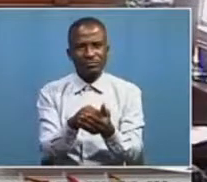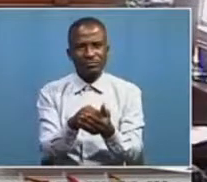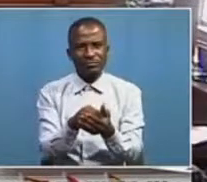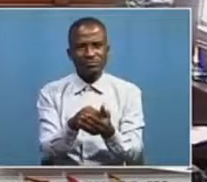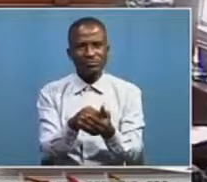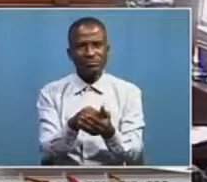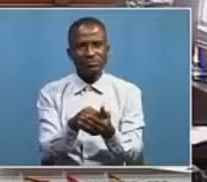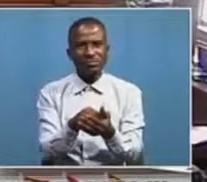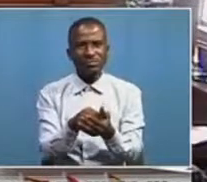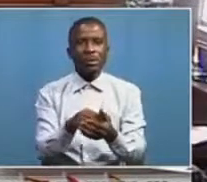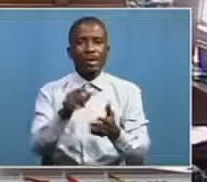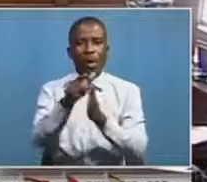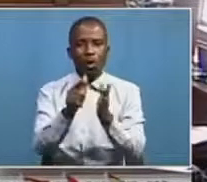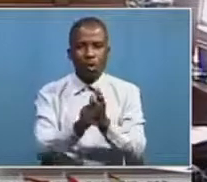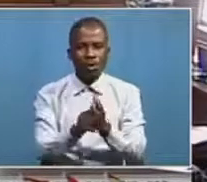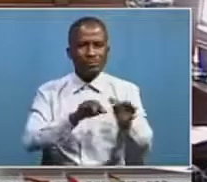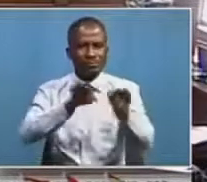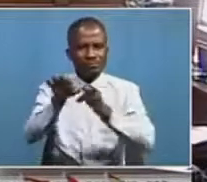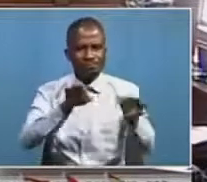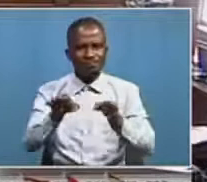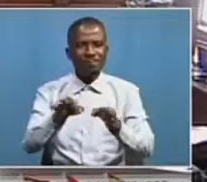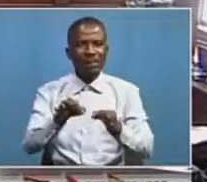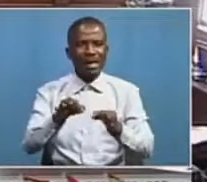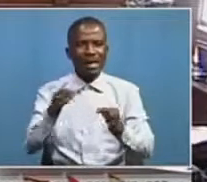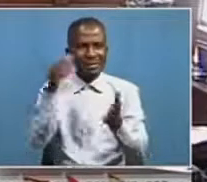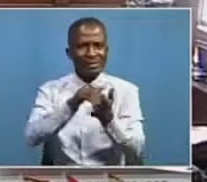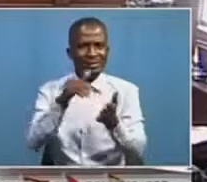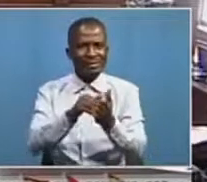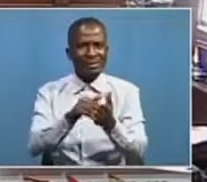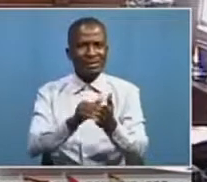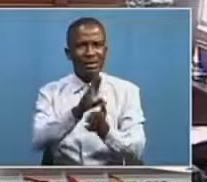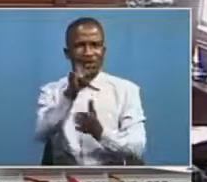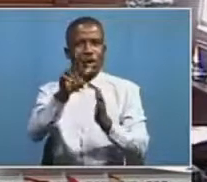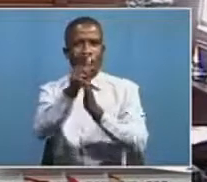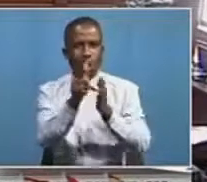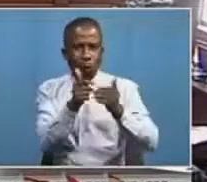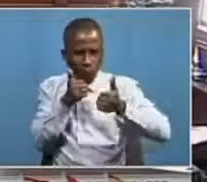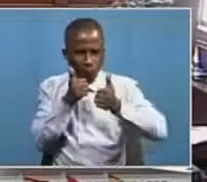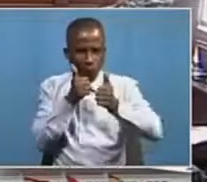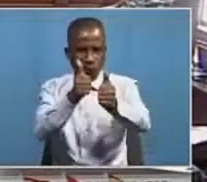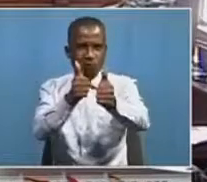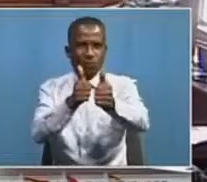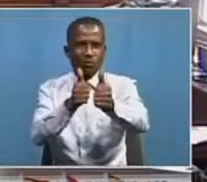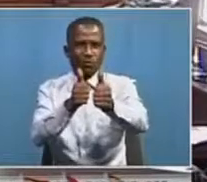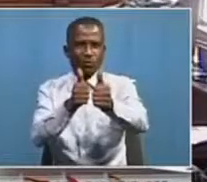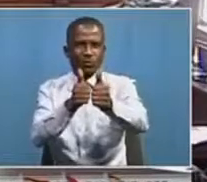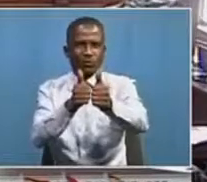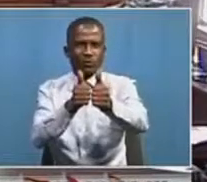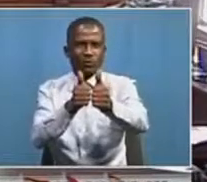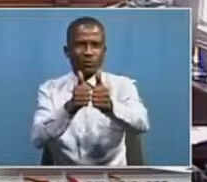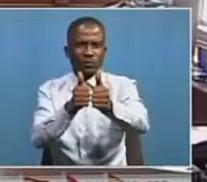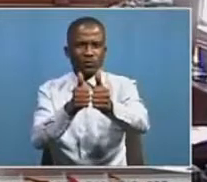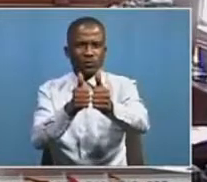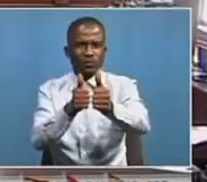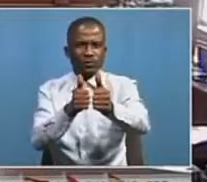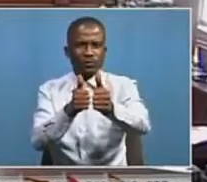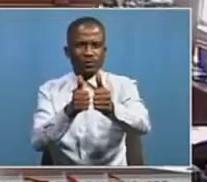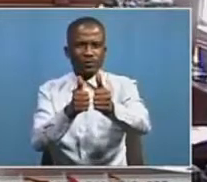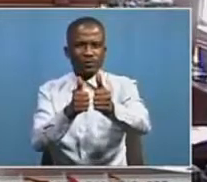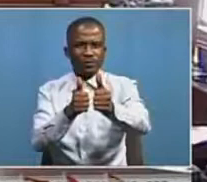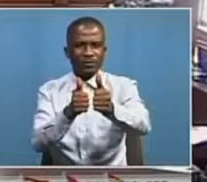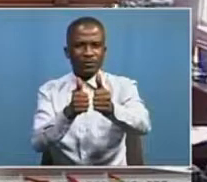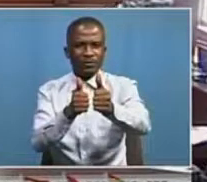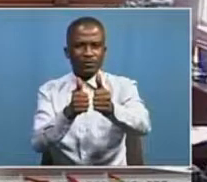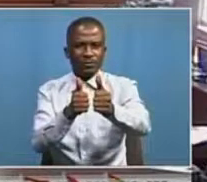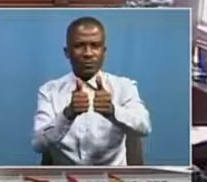constitutional provisions were reproduced under Regulation 14, 1, 2, and 3, Regulation 44, 1, 2, and 3 of